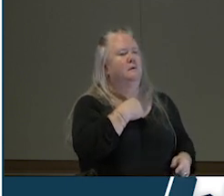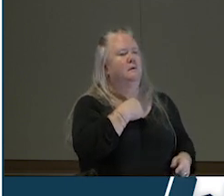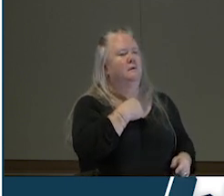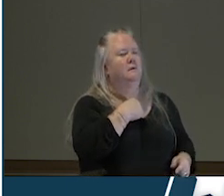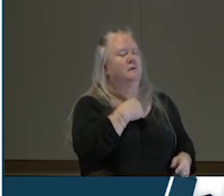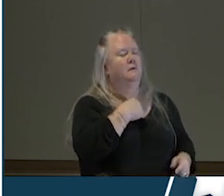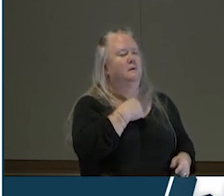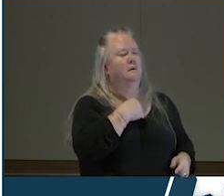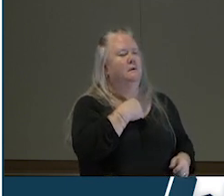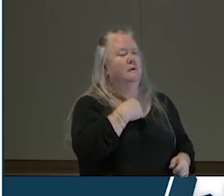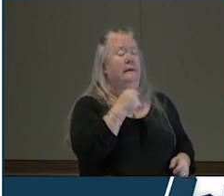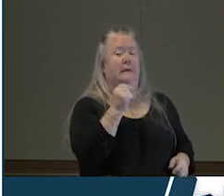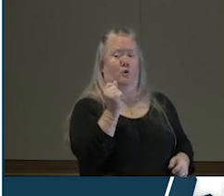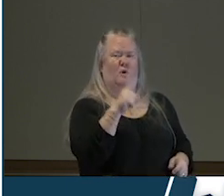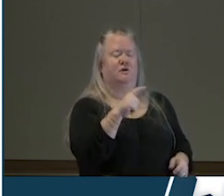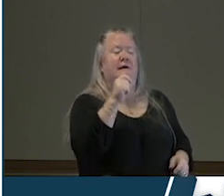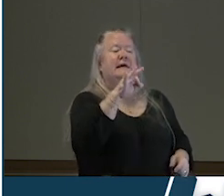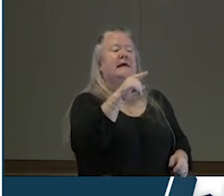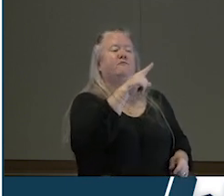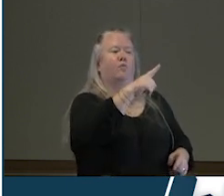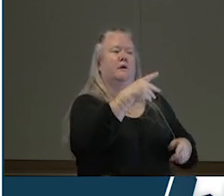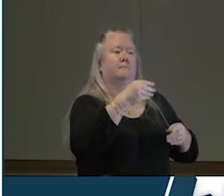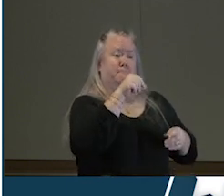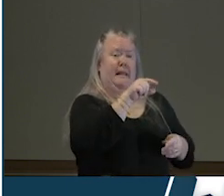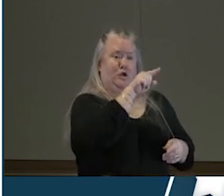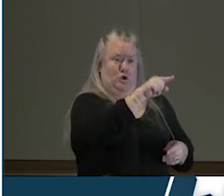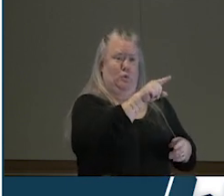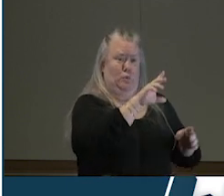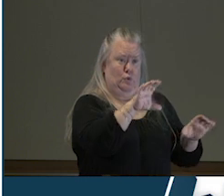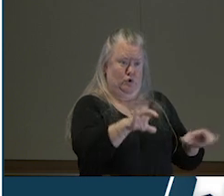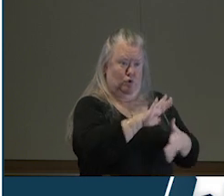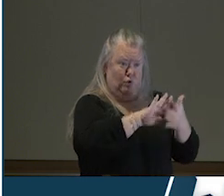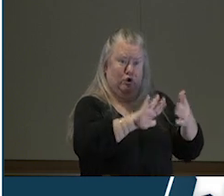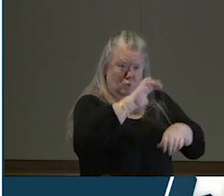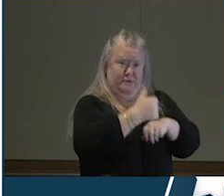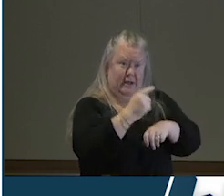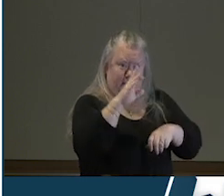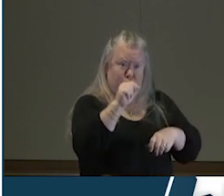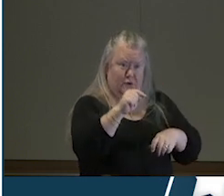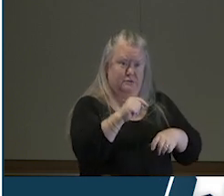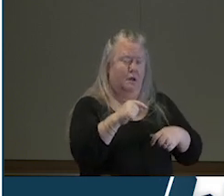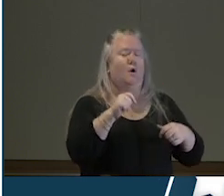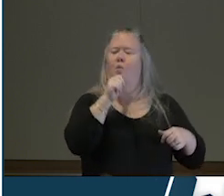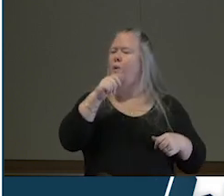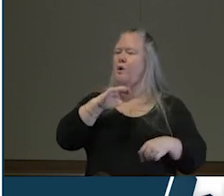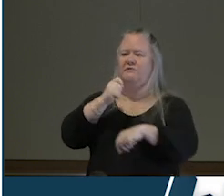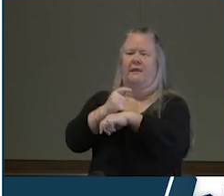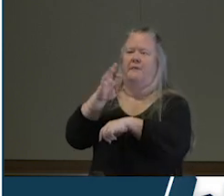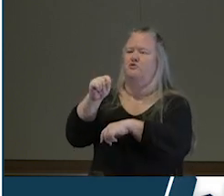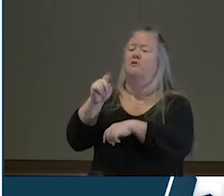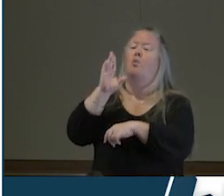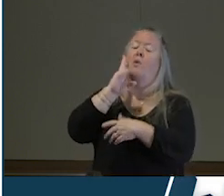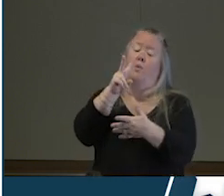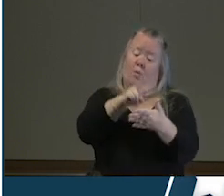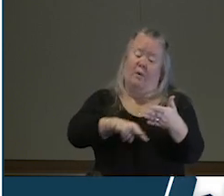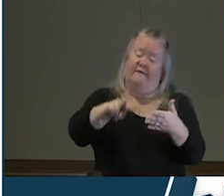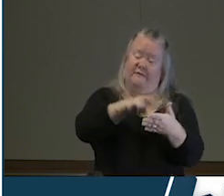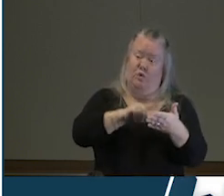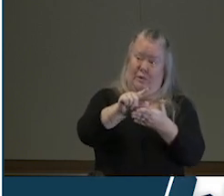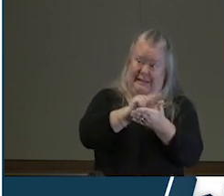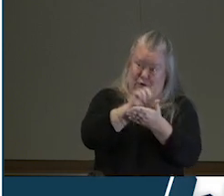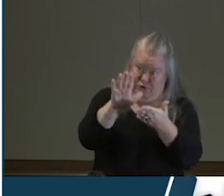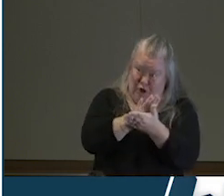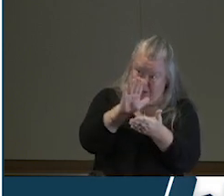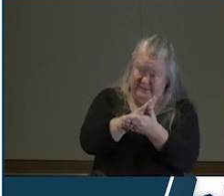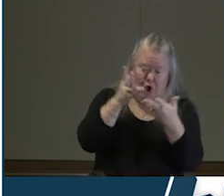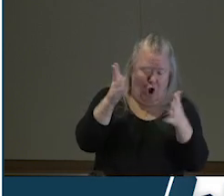So if we appoint you, like we pay you, you do set up the trust? Or We do not set up the trust. We will review any legal documents